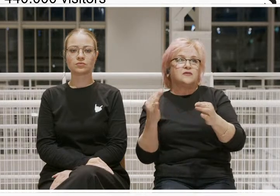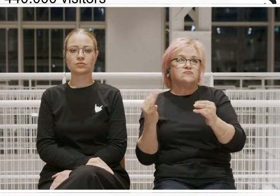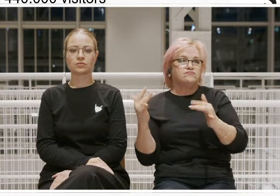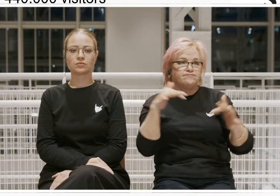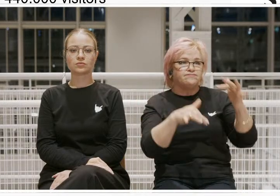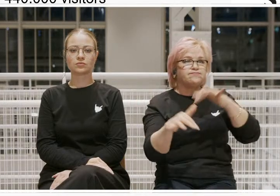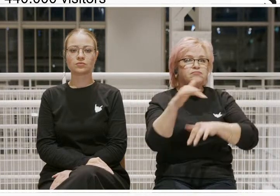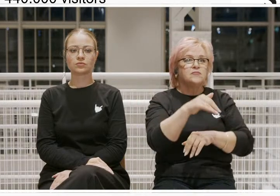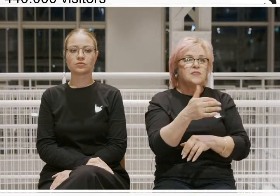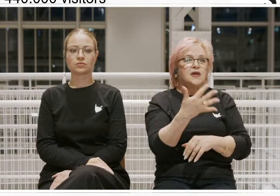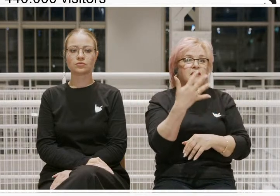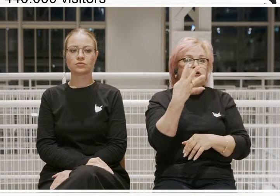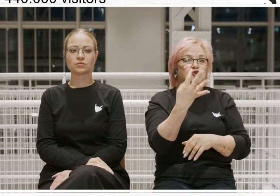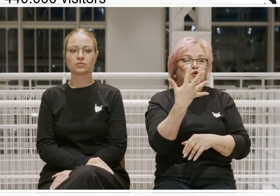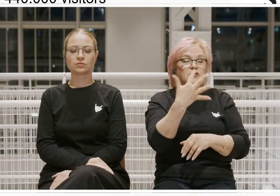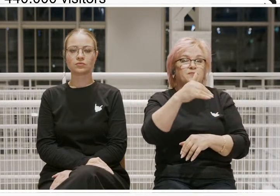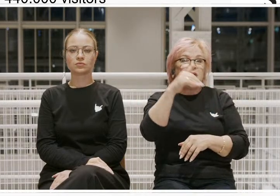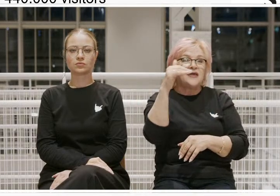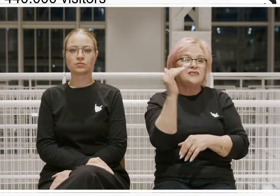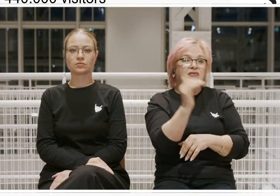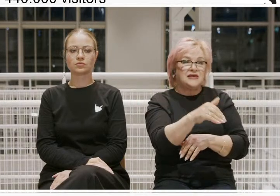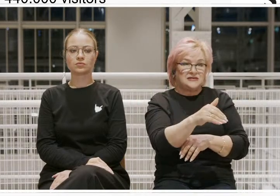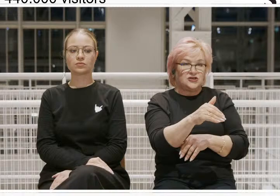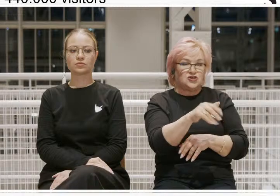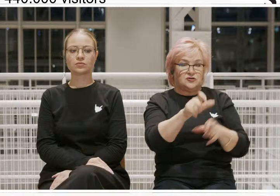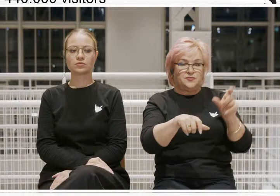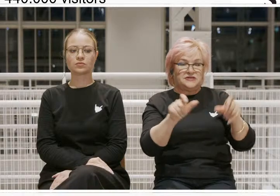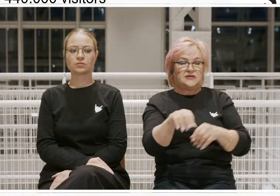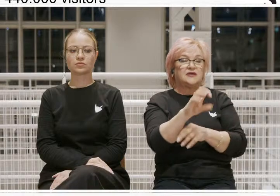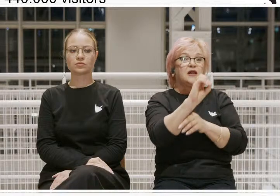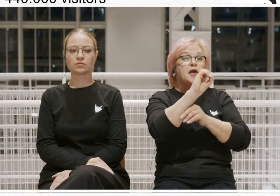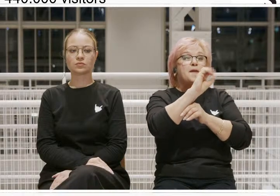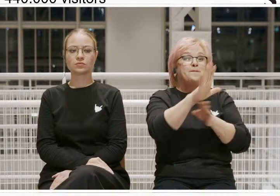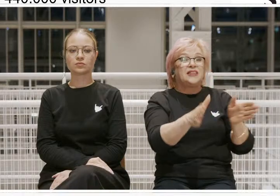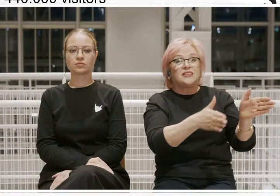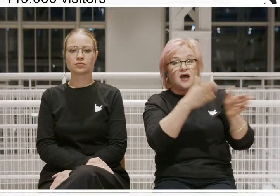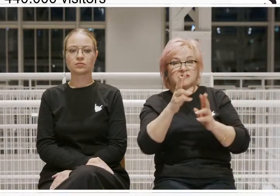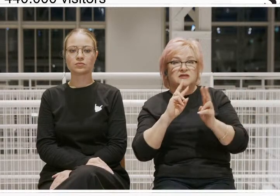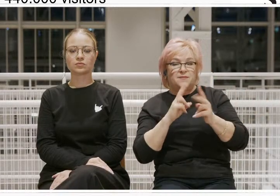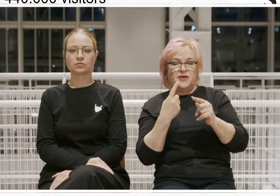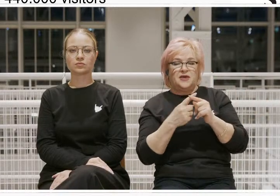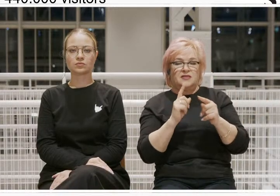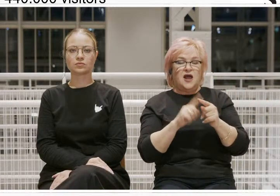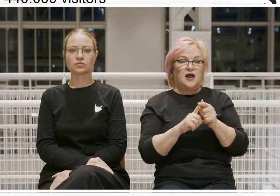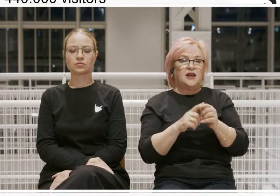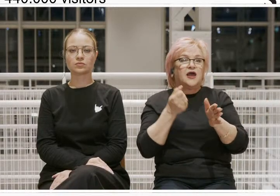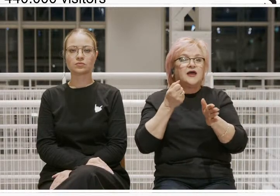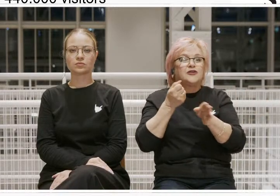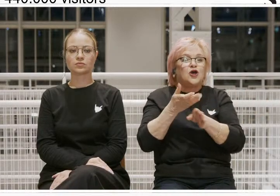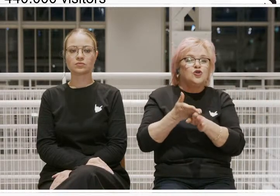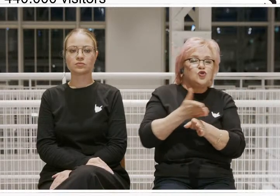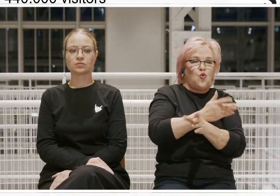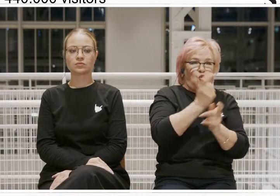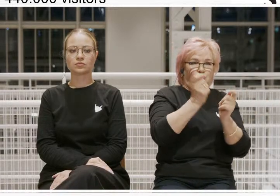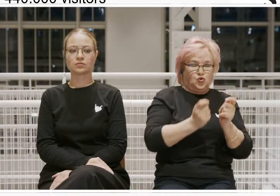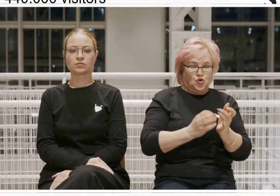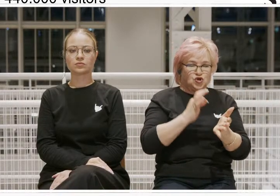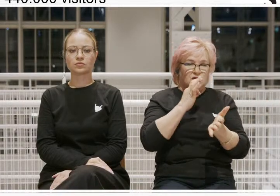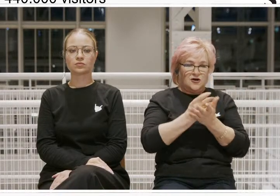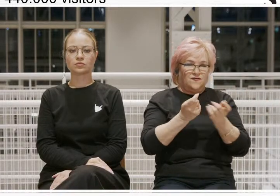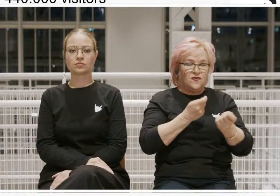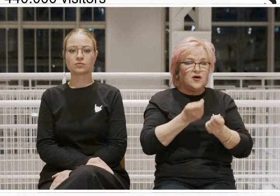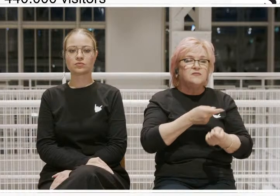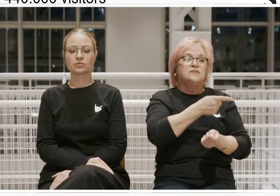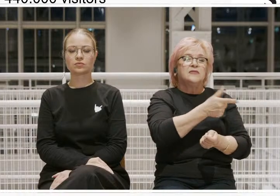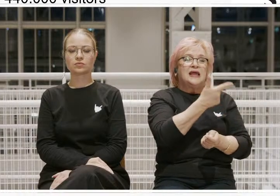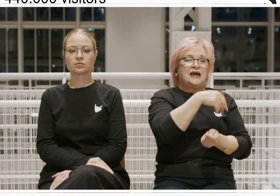the 15th edition was co-curated by an artist duo, M. Green and Roxette, took place in 7 venues with